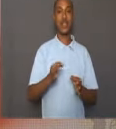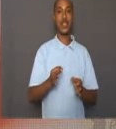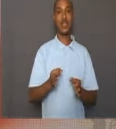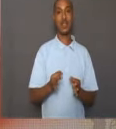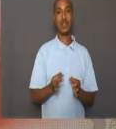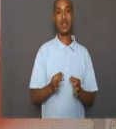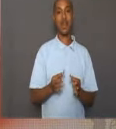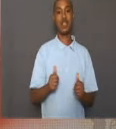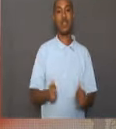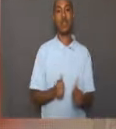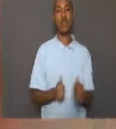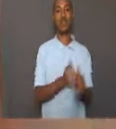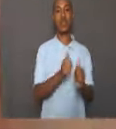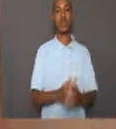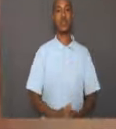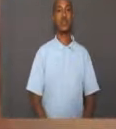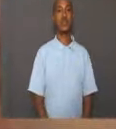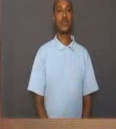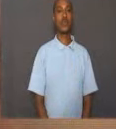as follows.